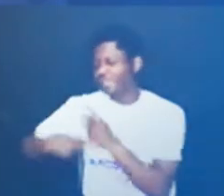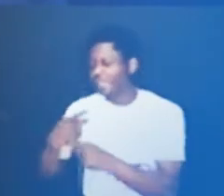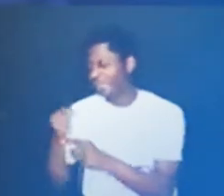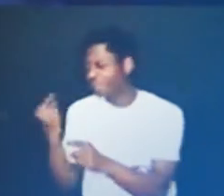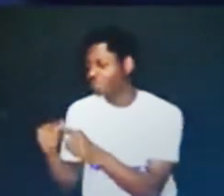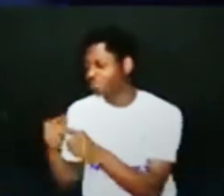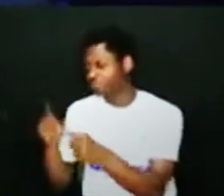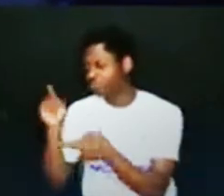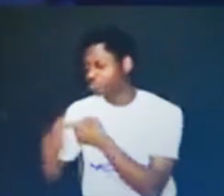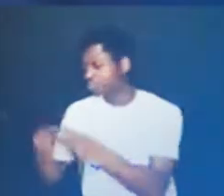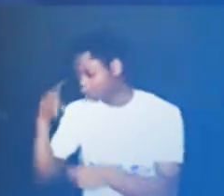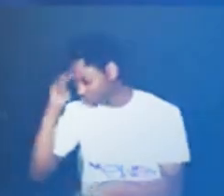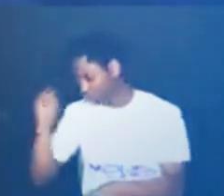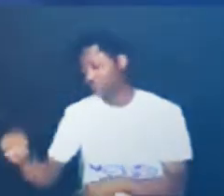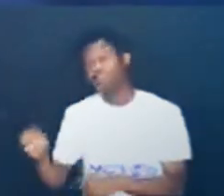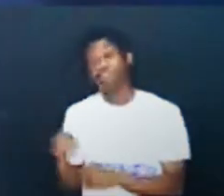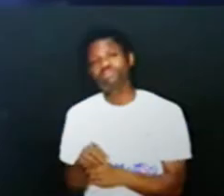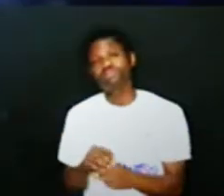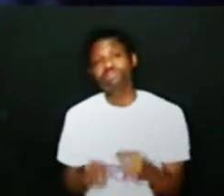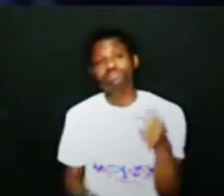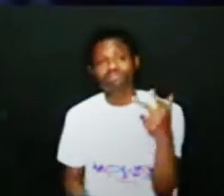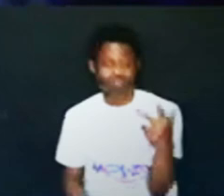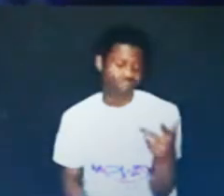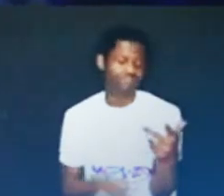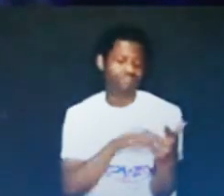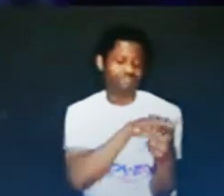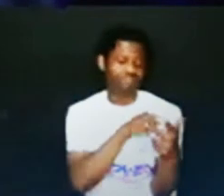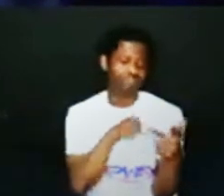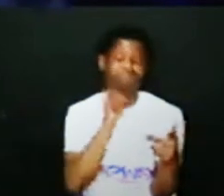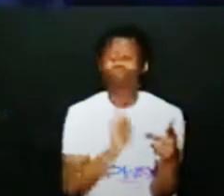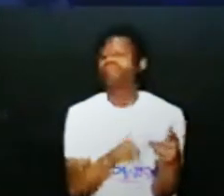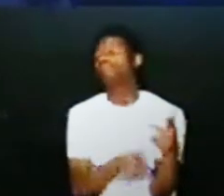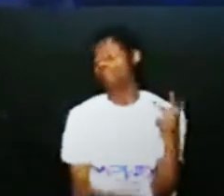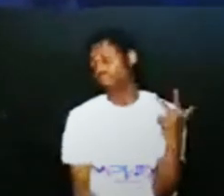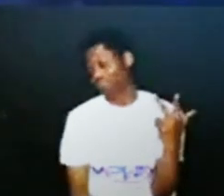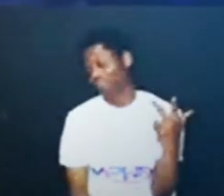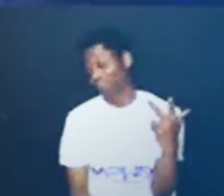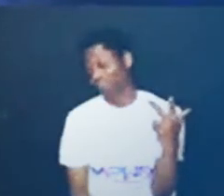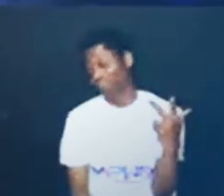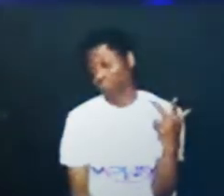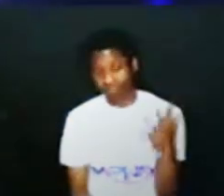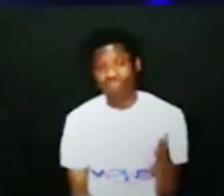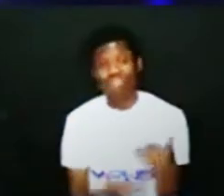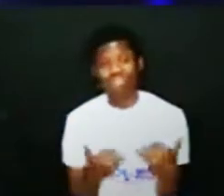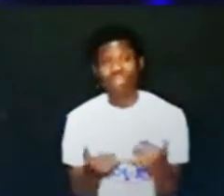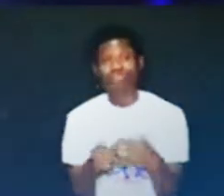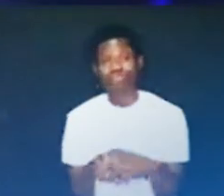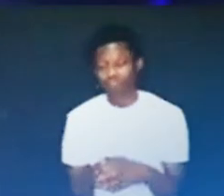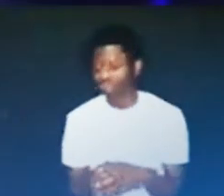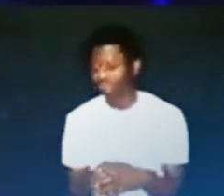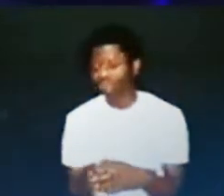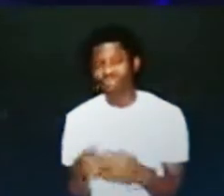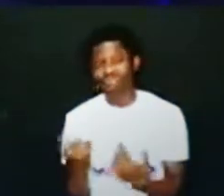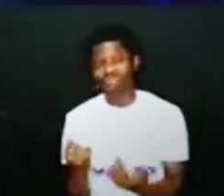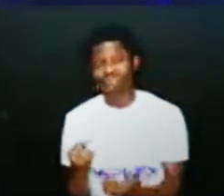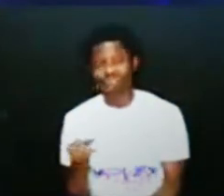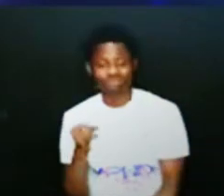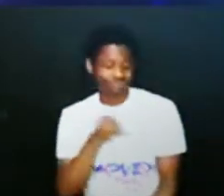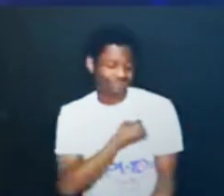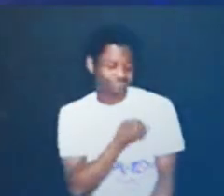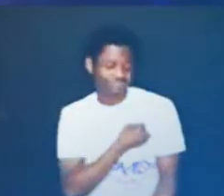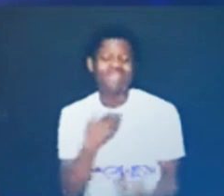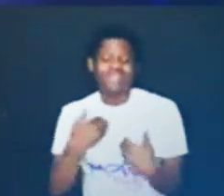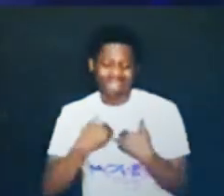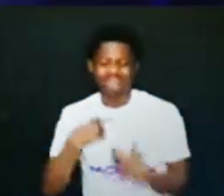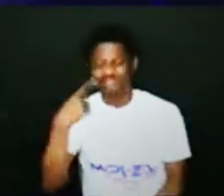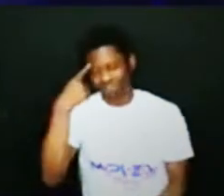na wonfa abujo ene no enkasa. Now let's come to the big one. Afiyenhwe ne kese pa no. Joseph had a dream, comma. Joseph so